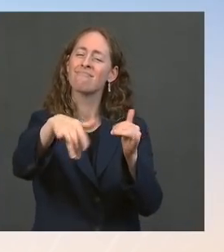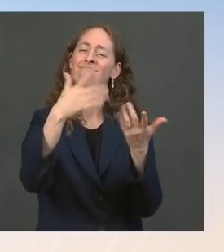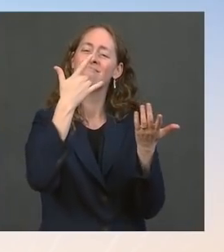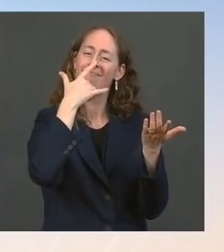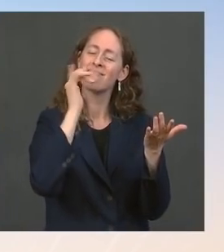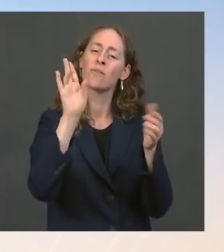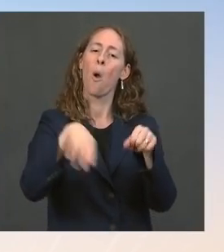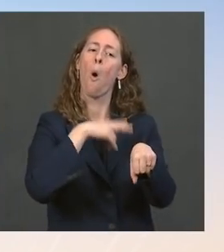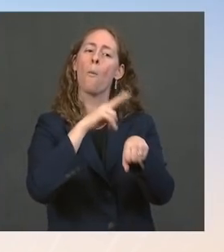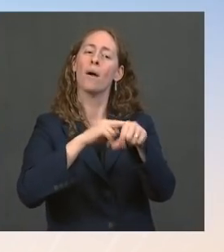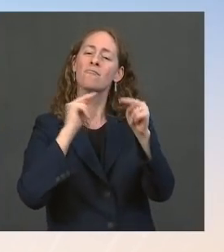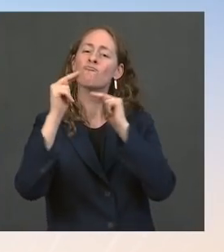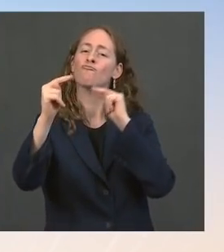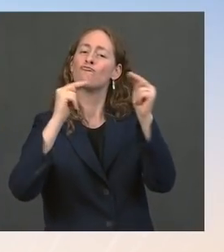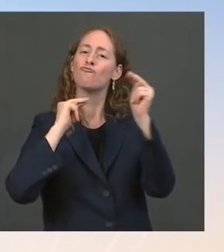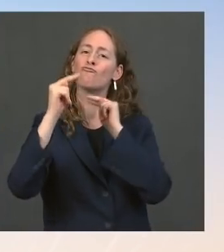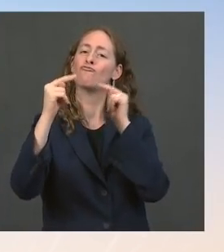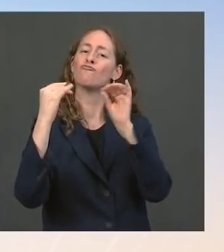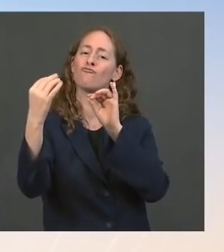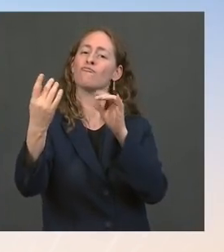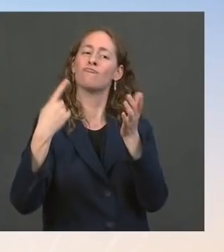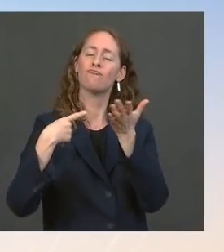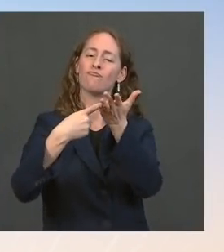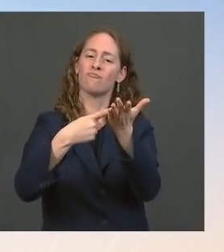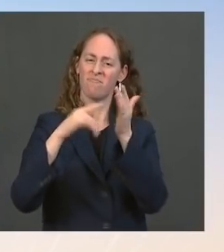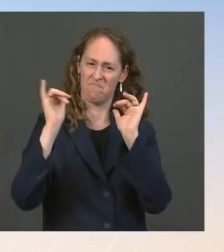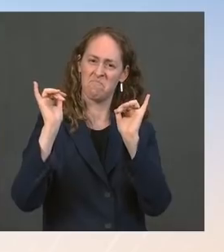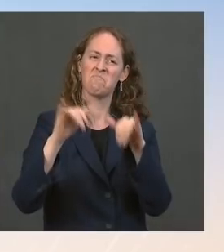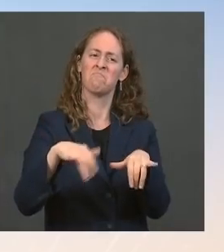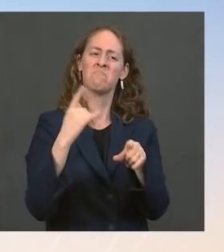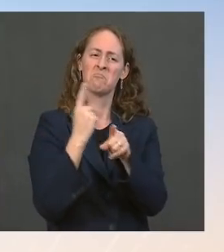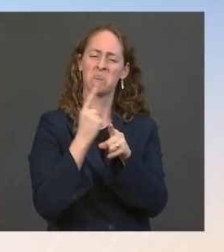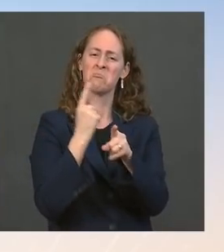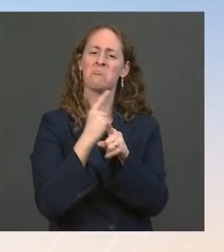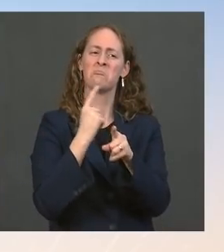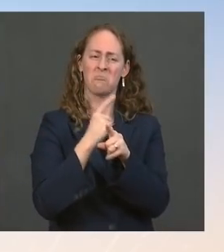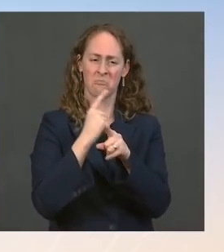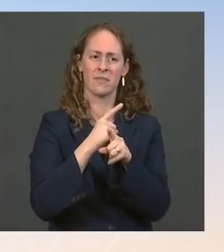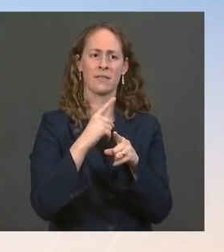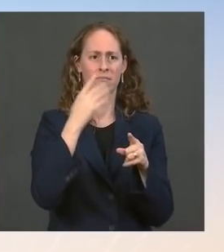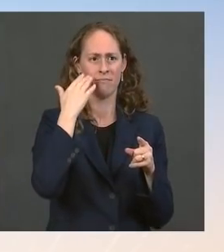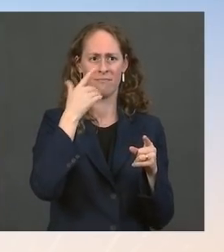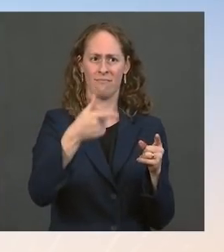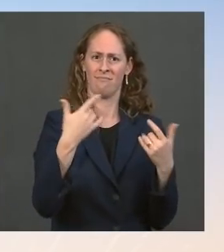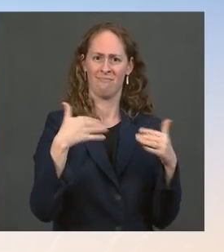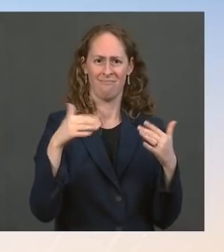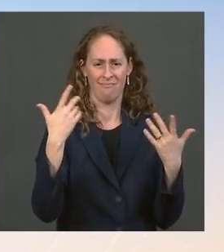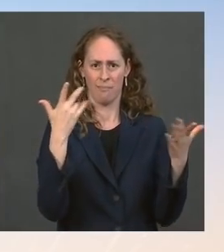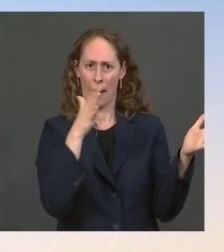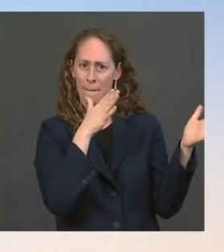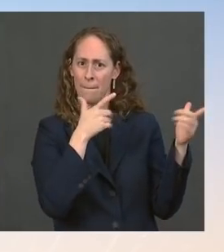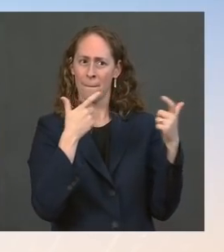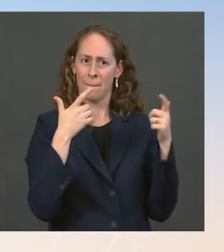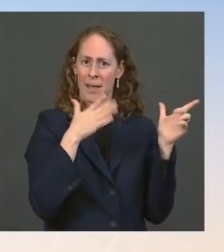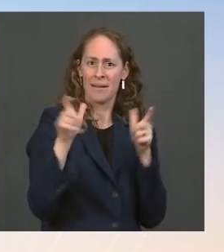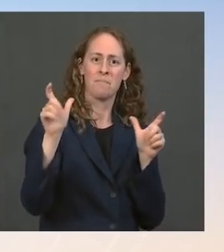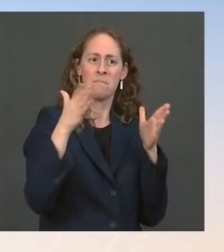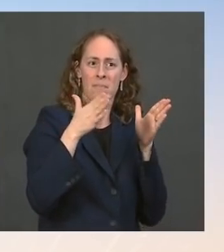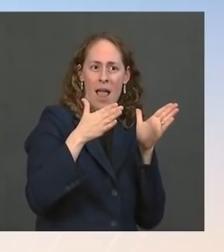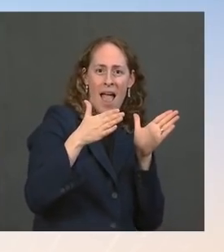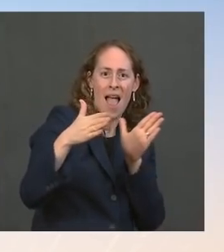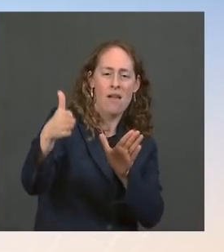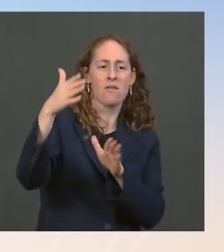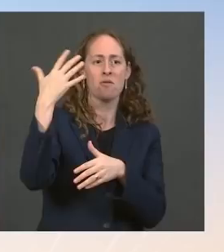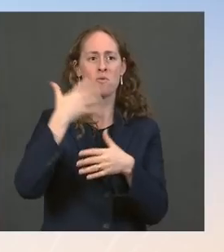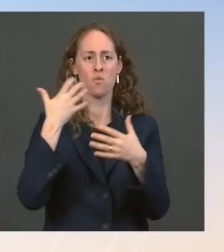ultimately, the president also wants to see a robust package that will help lower costs for the American people across the country. You need the votes